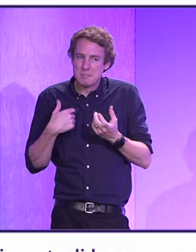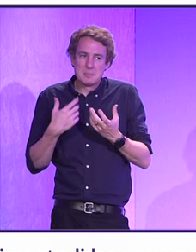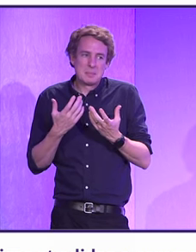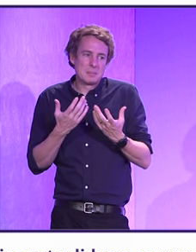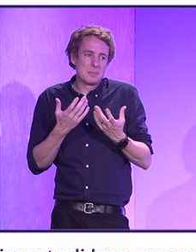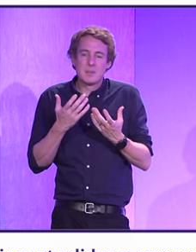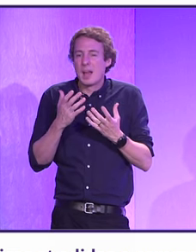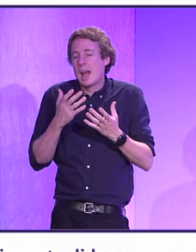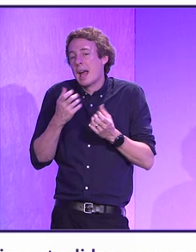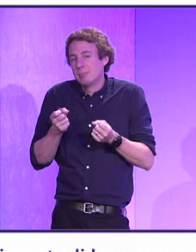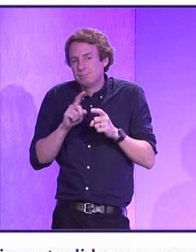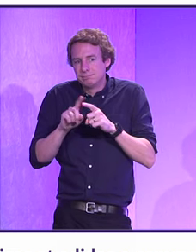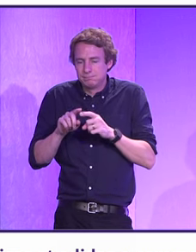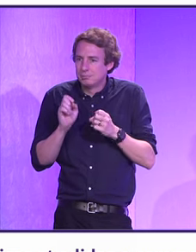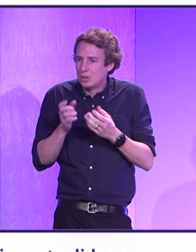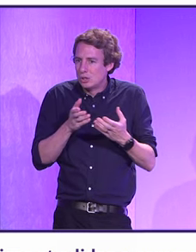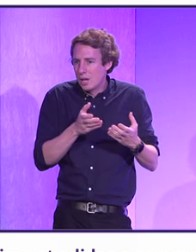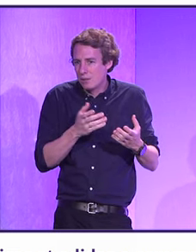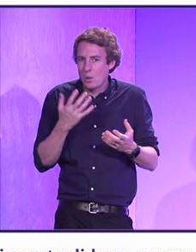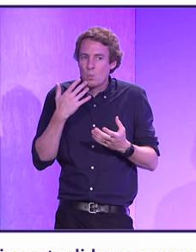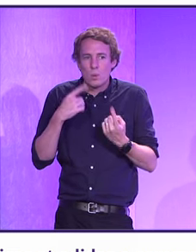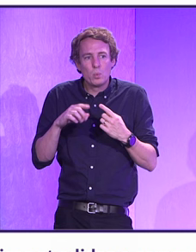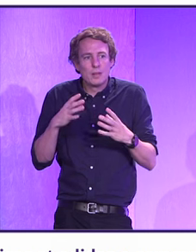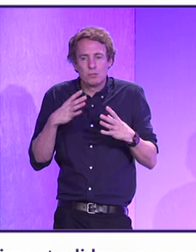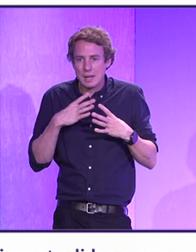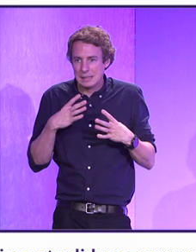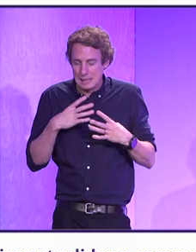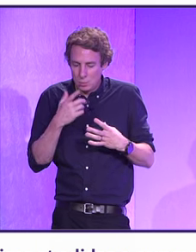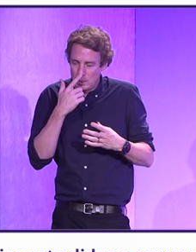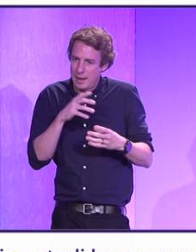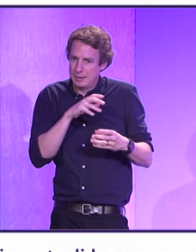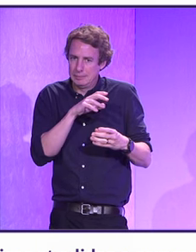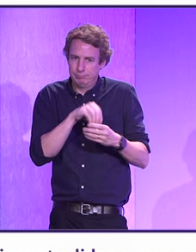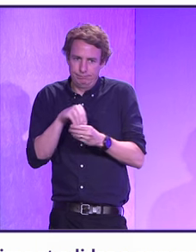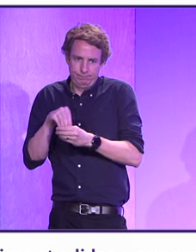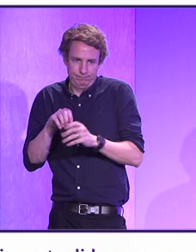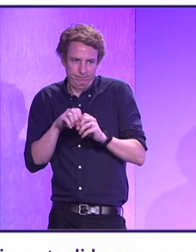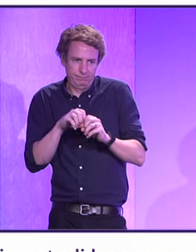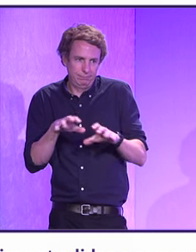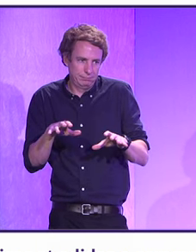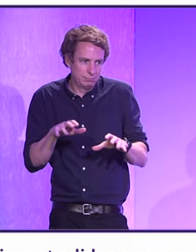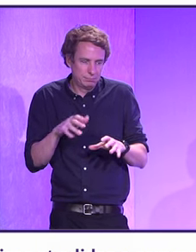already deploy independently. And the upstream services, when we are ready, we just accommodate